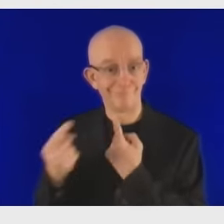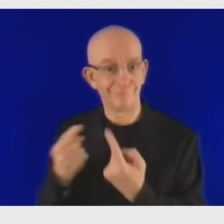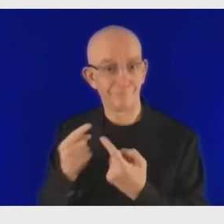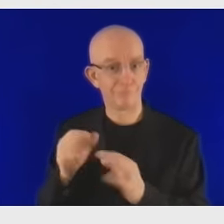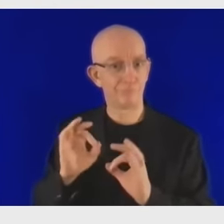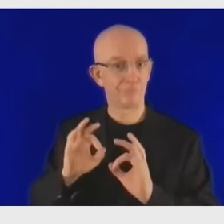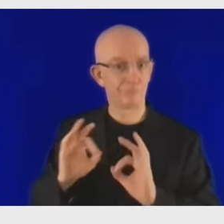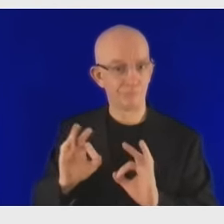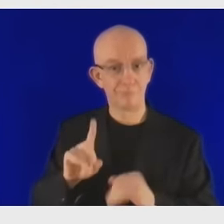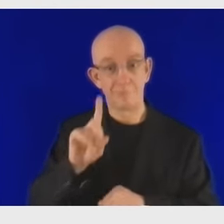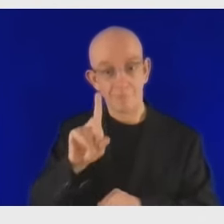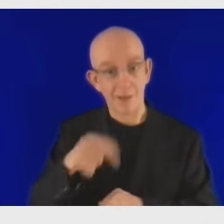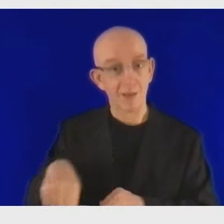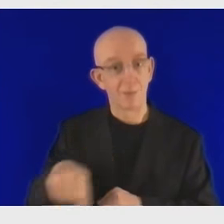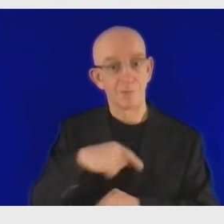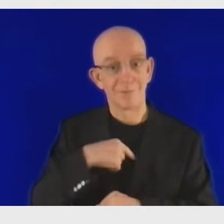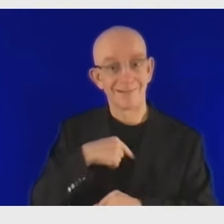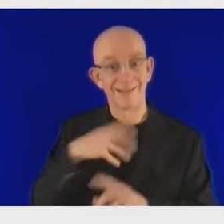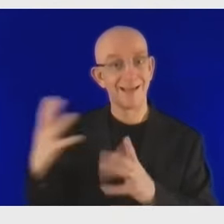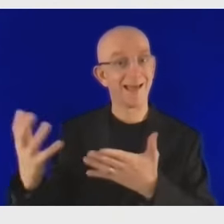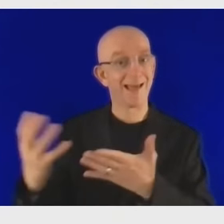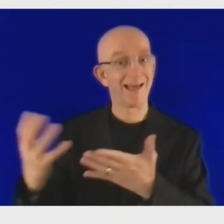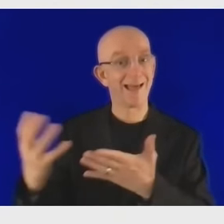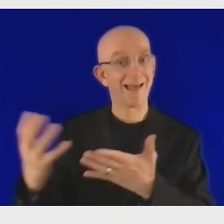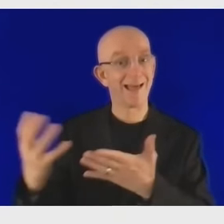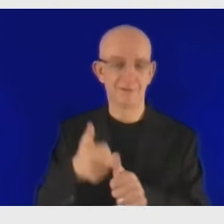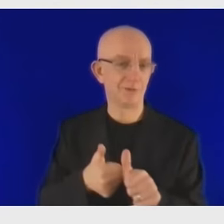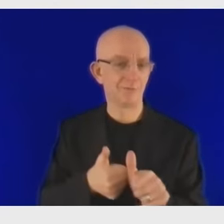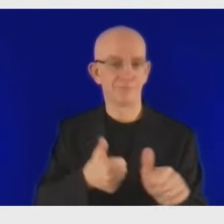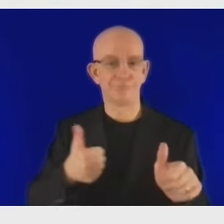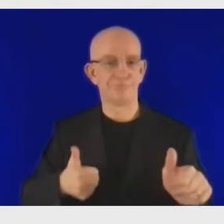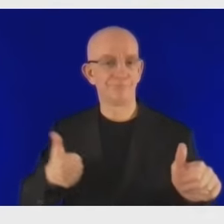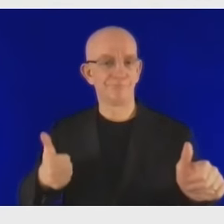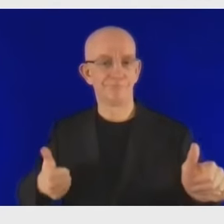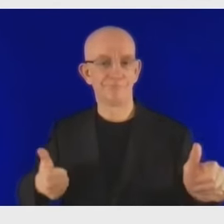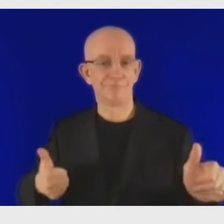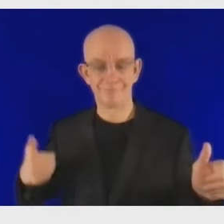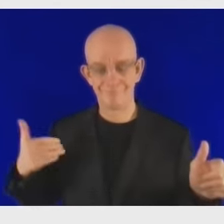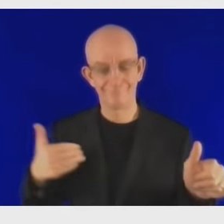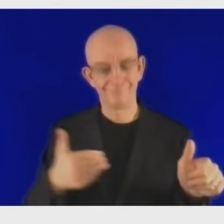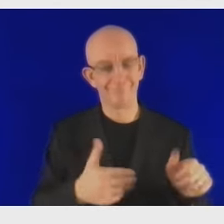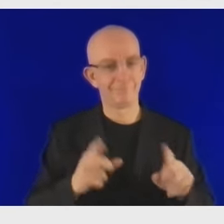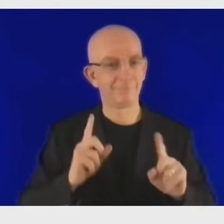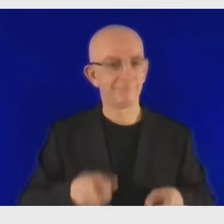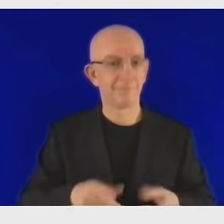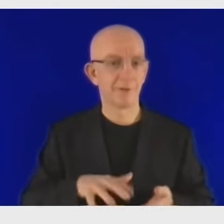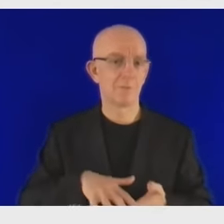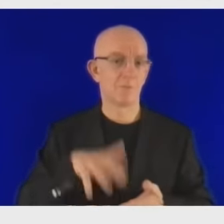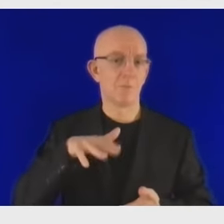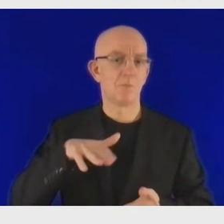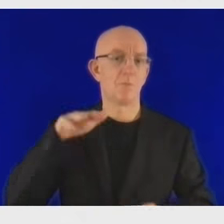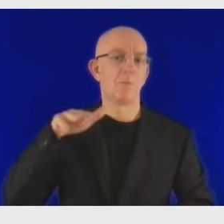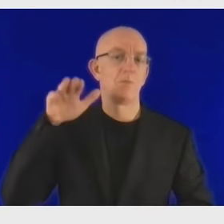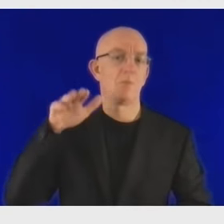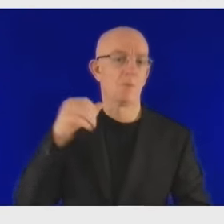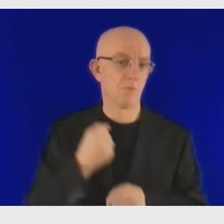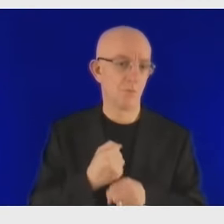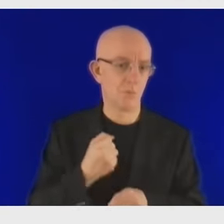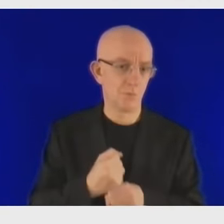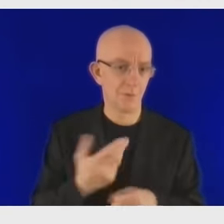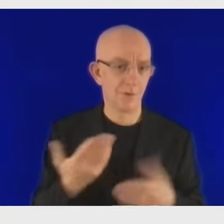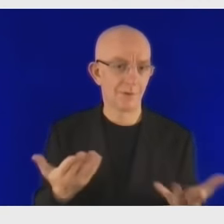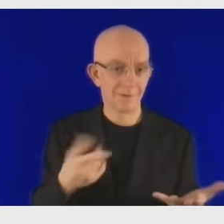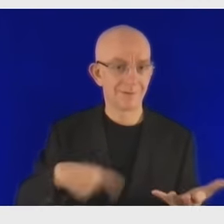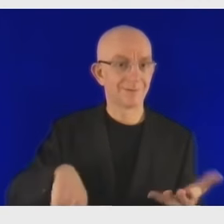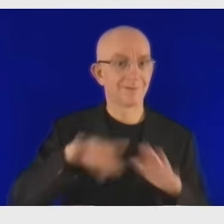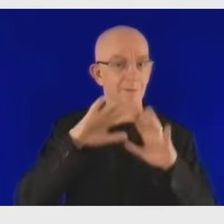is facing climate, social, health, and economic crises, conflicts, and rising inequalities. Climate